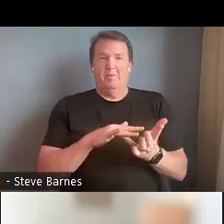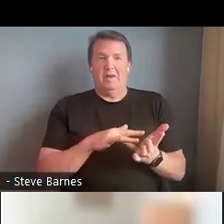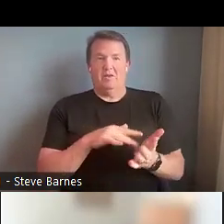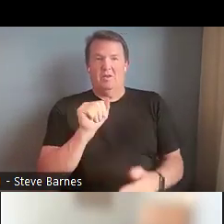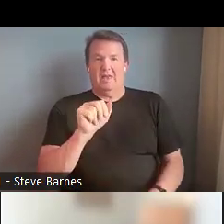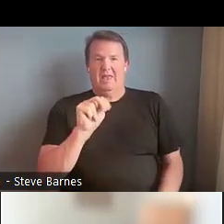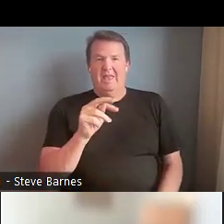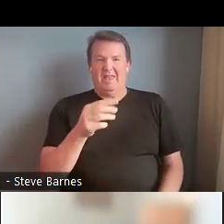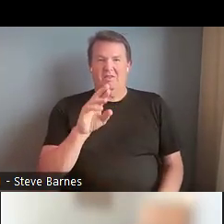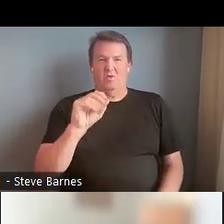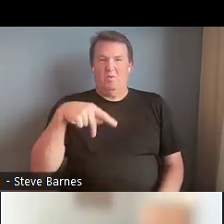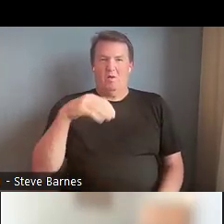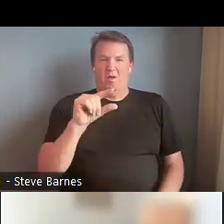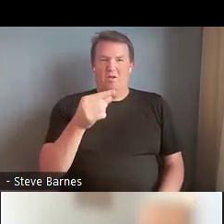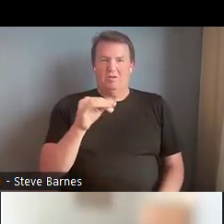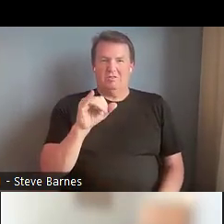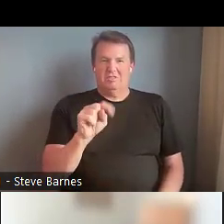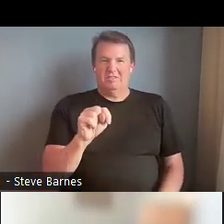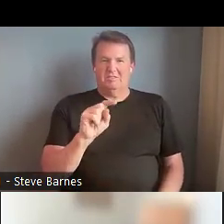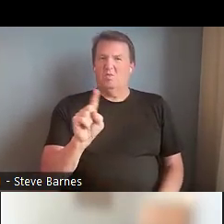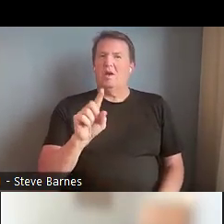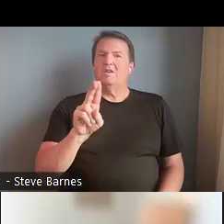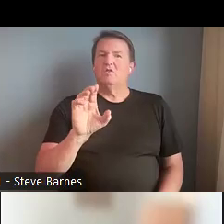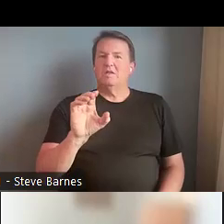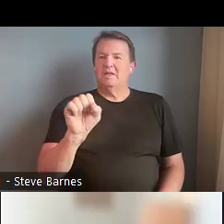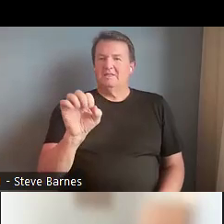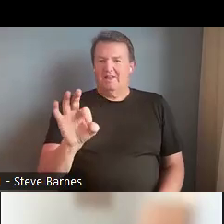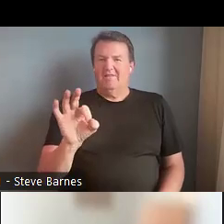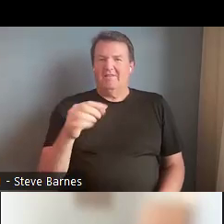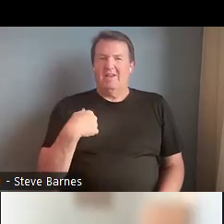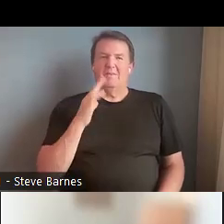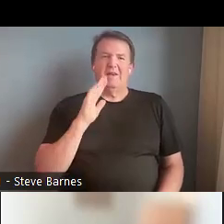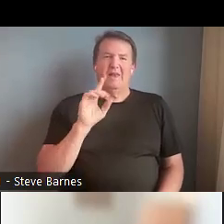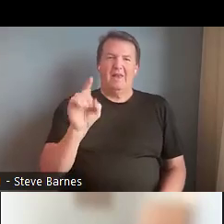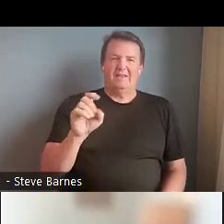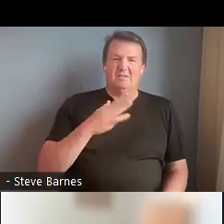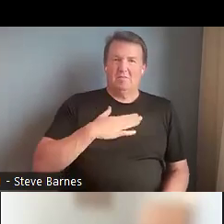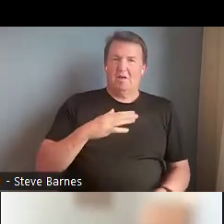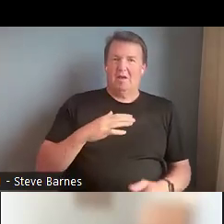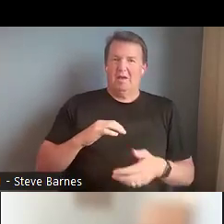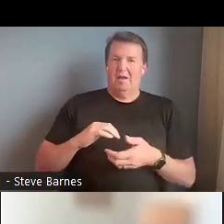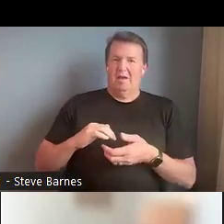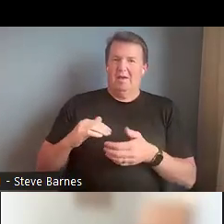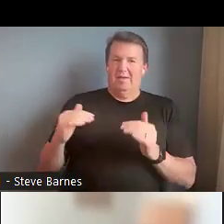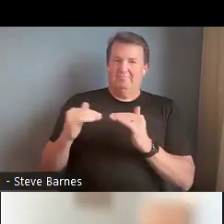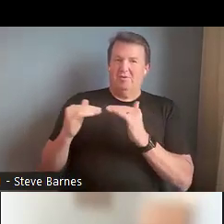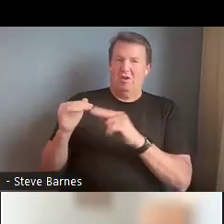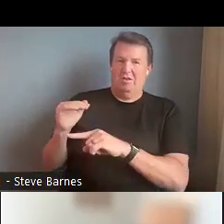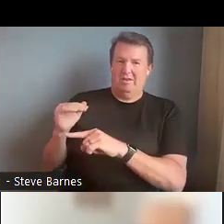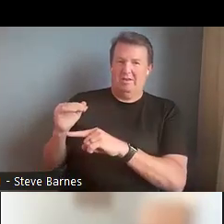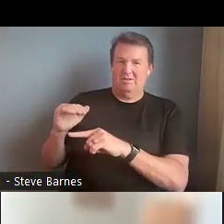for Health Policy Studies at UCSF. And I'll ask my colleague, Dr. Nam Razone, to introduce